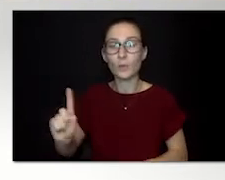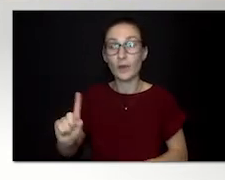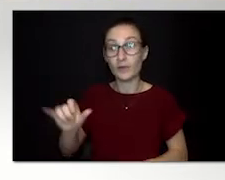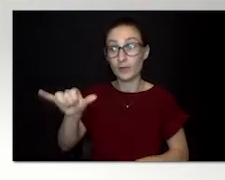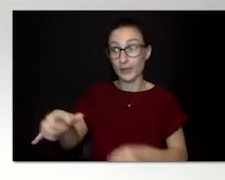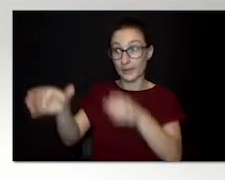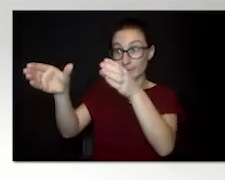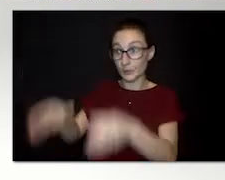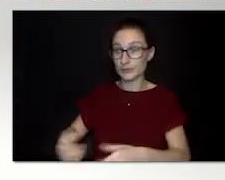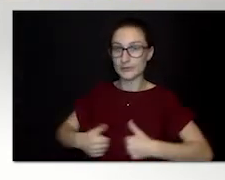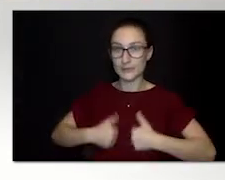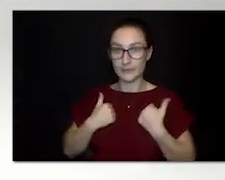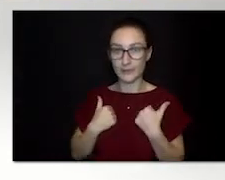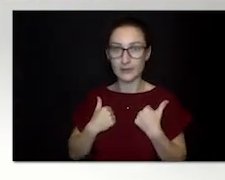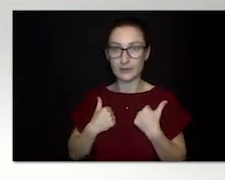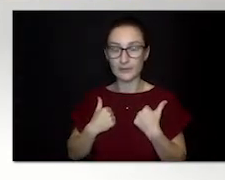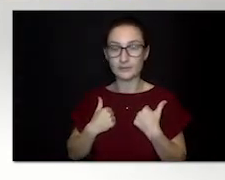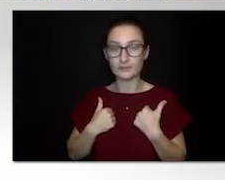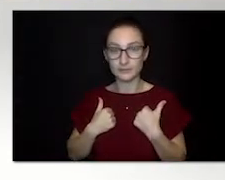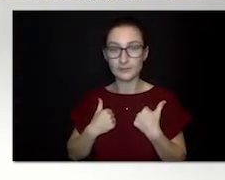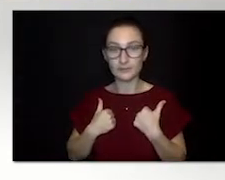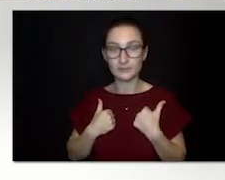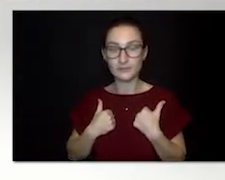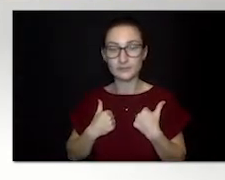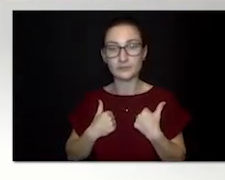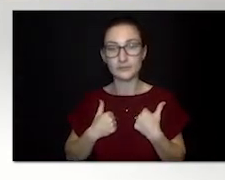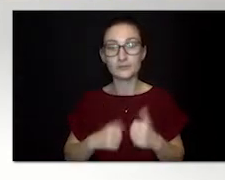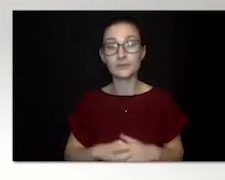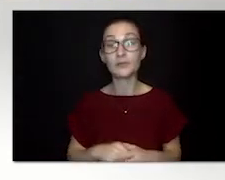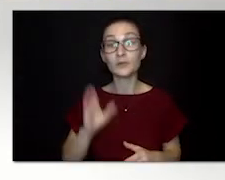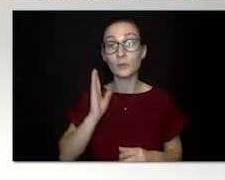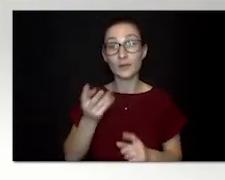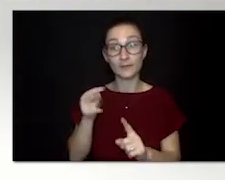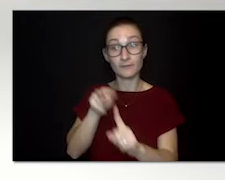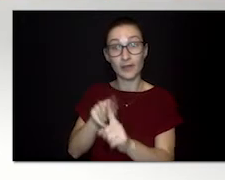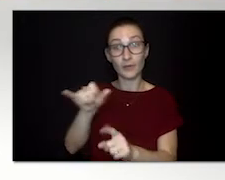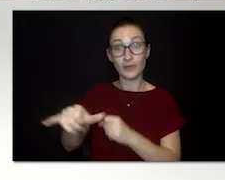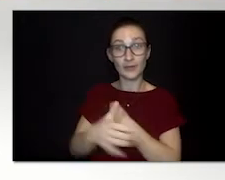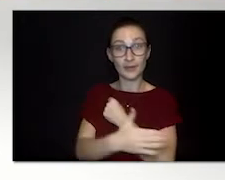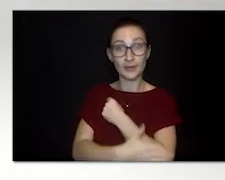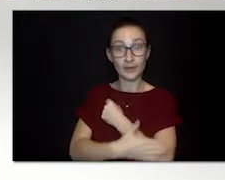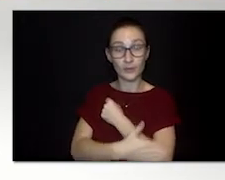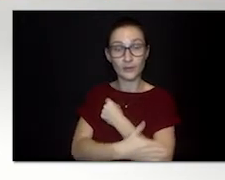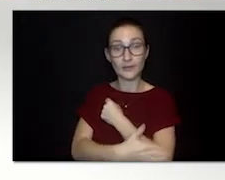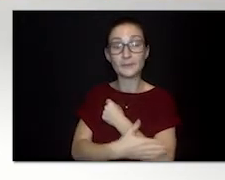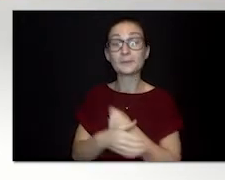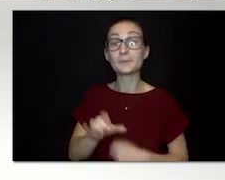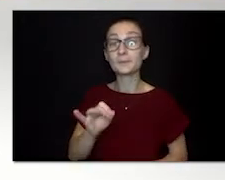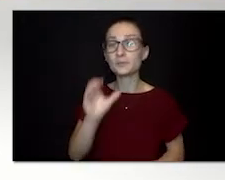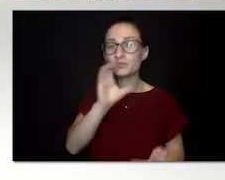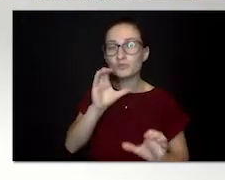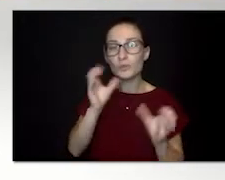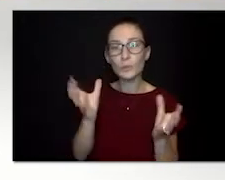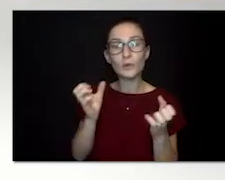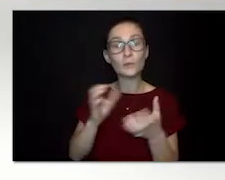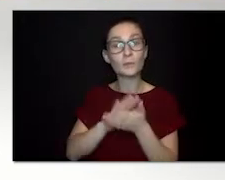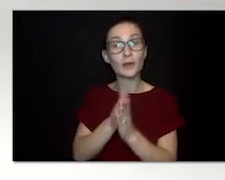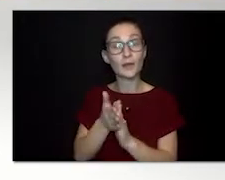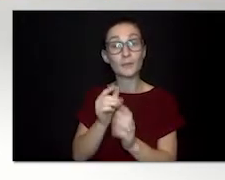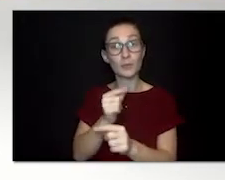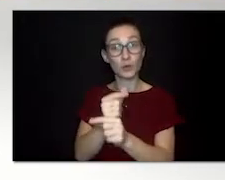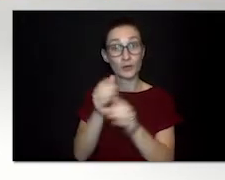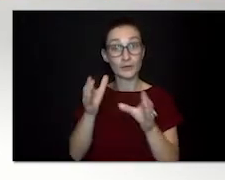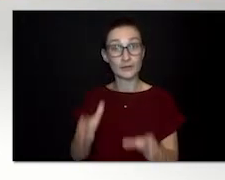living. So wherever they're residing is going to be the county that the paperwork is filed in, and normally who's ever seeking to be guardian